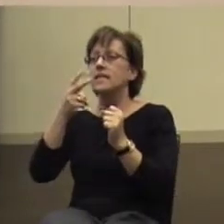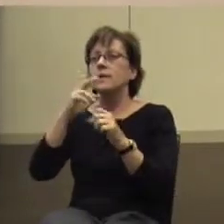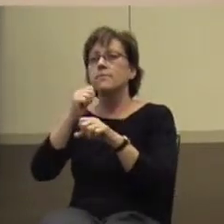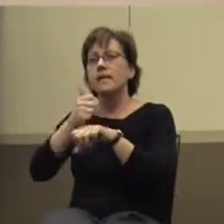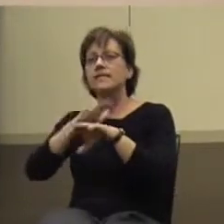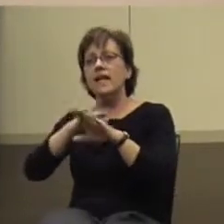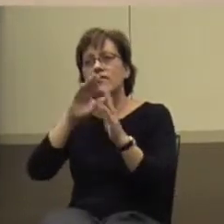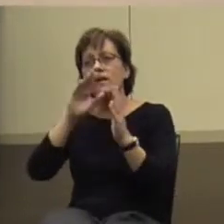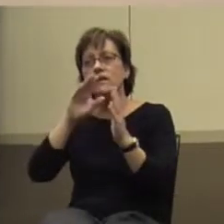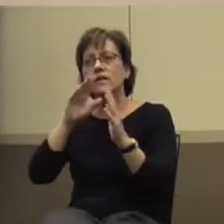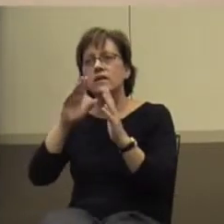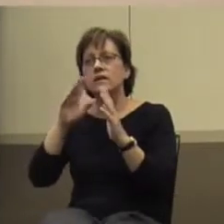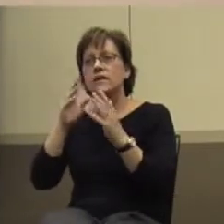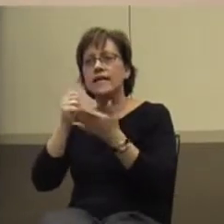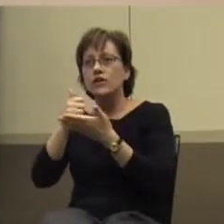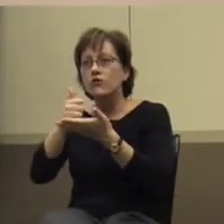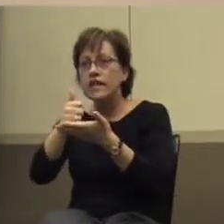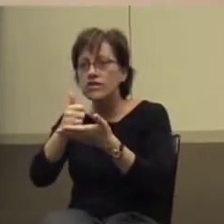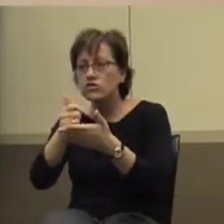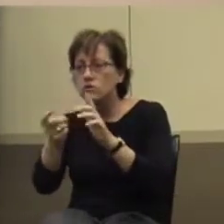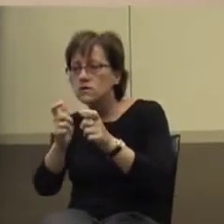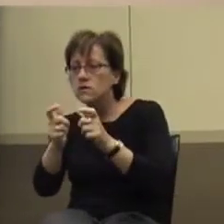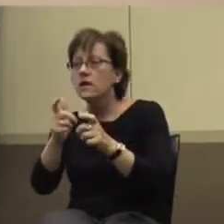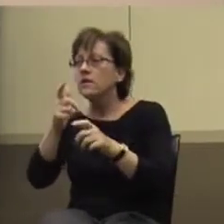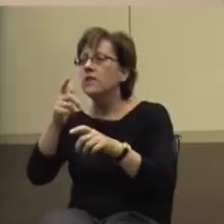time. Okay.